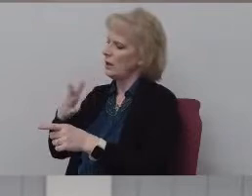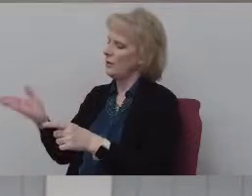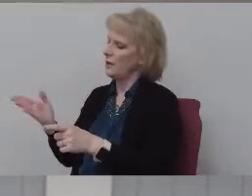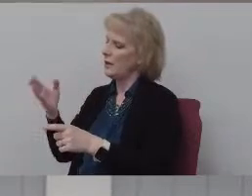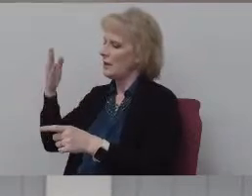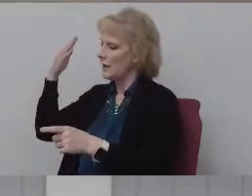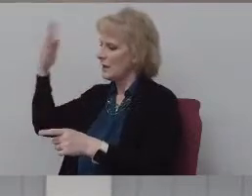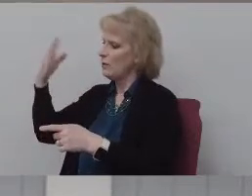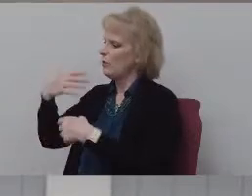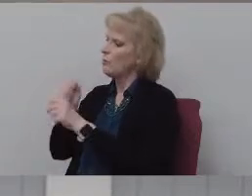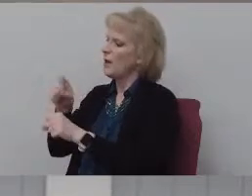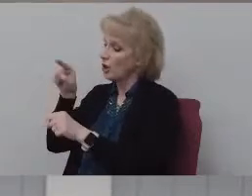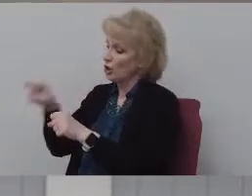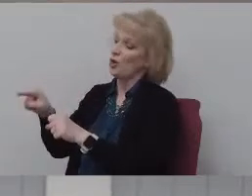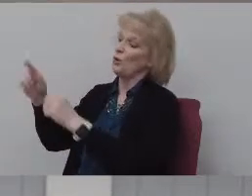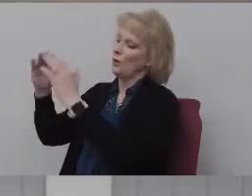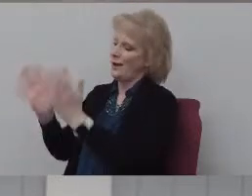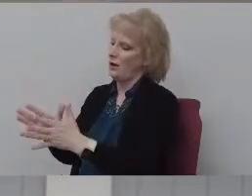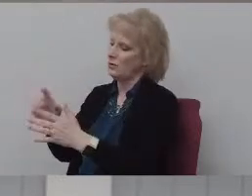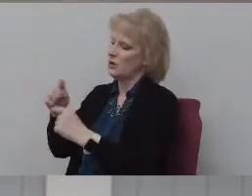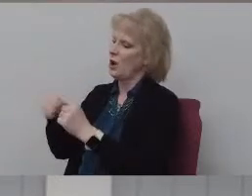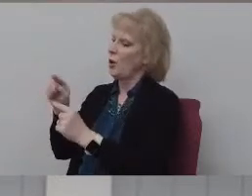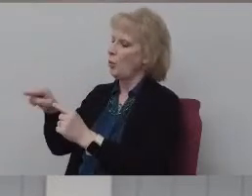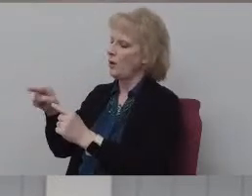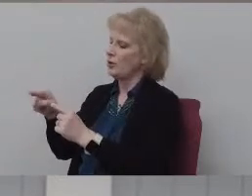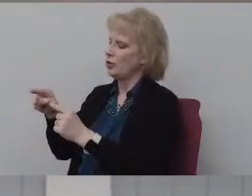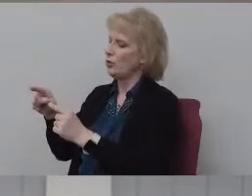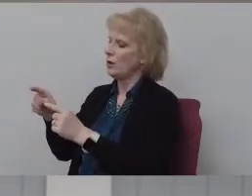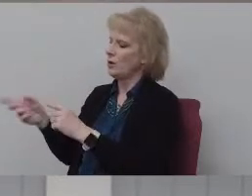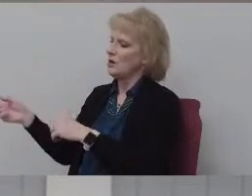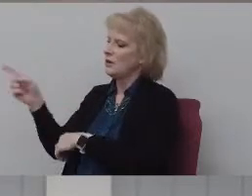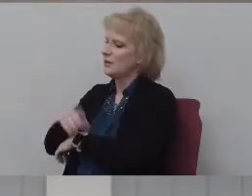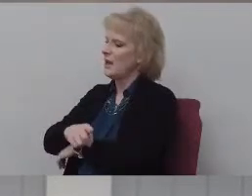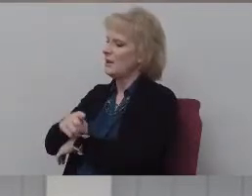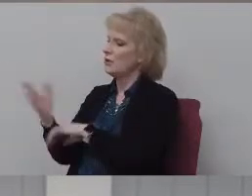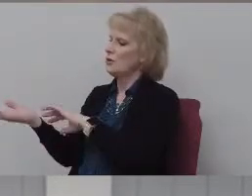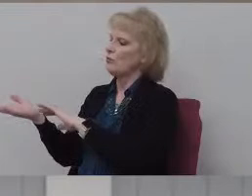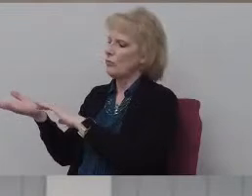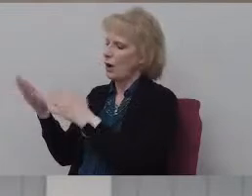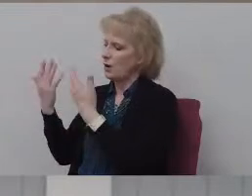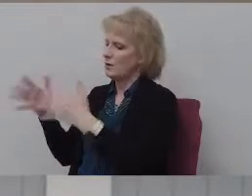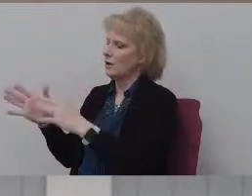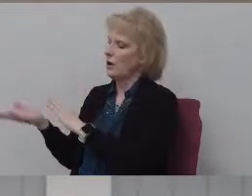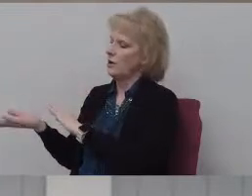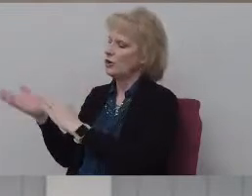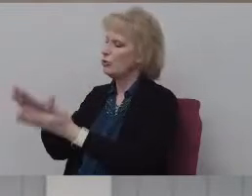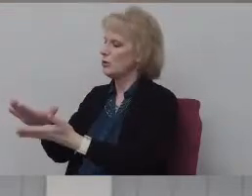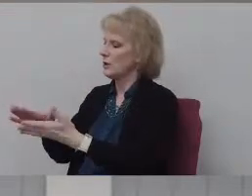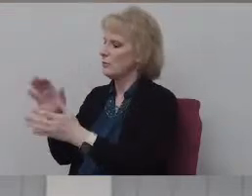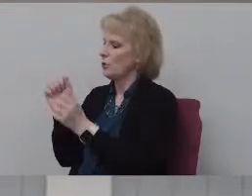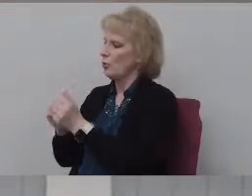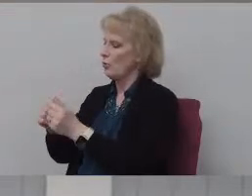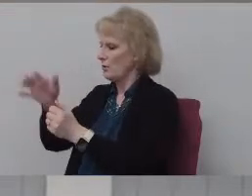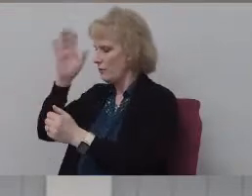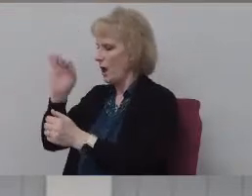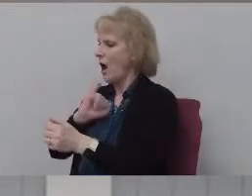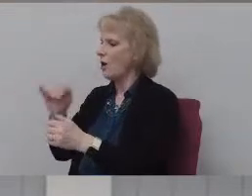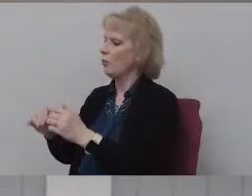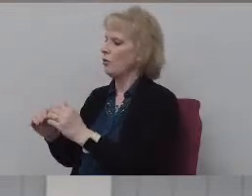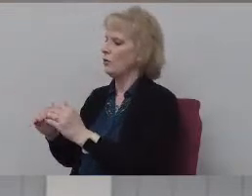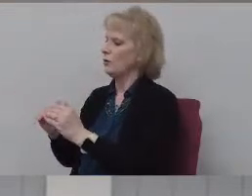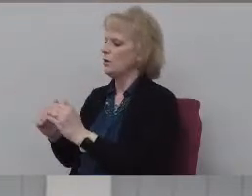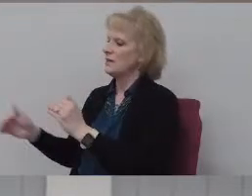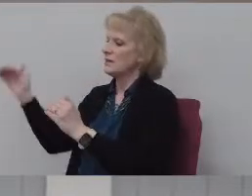make thee an house. And when thy days be fulfilled, and thou shalt sleep with thy fathers, I will set up thy seed after thee, which